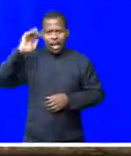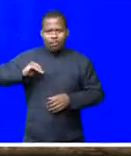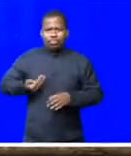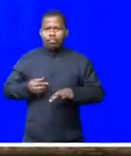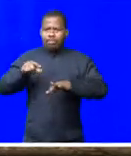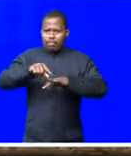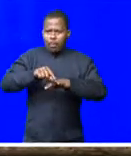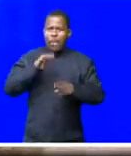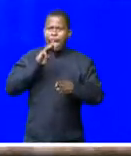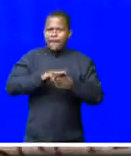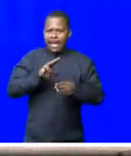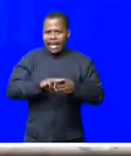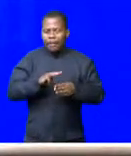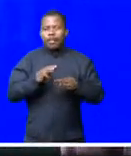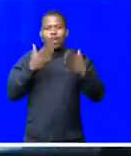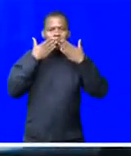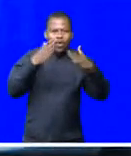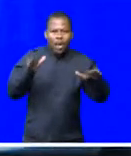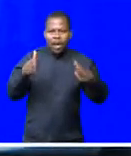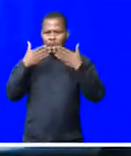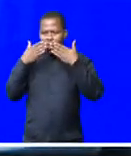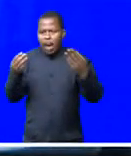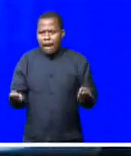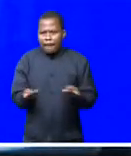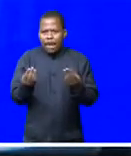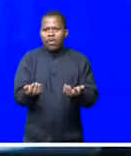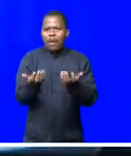eveni tingubode kulala.